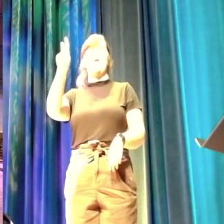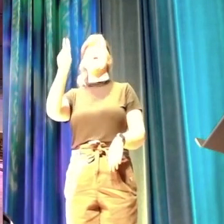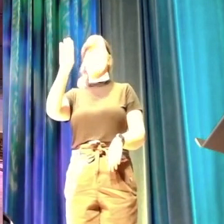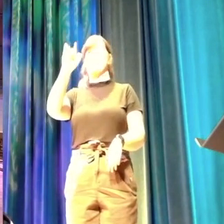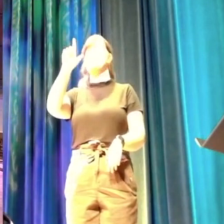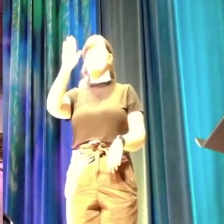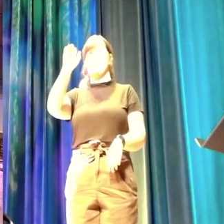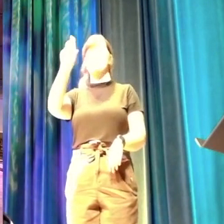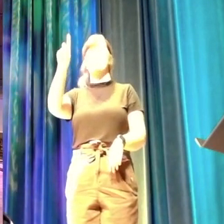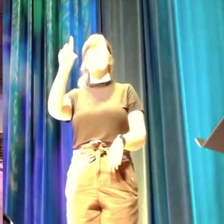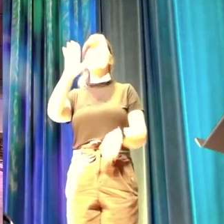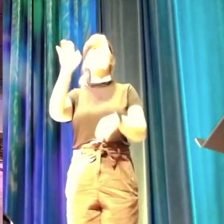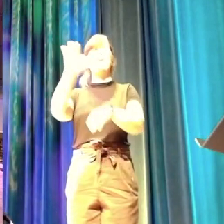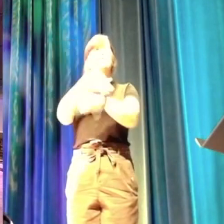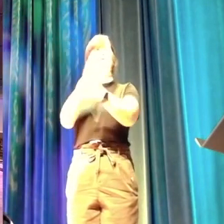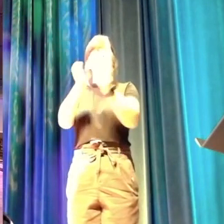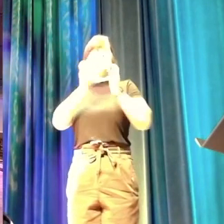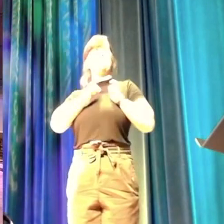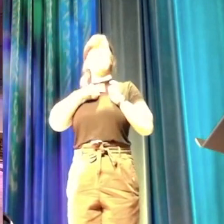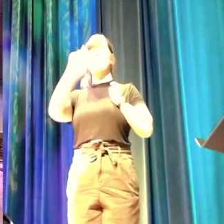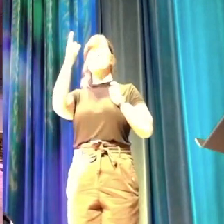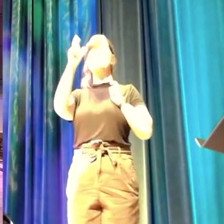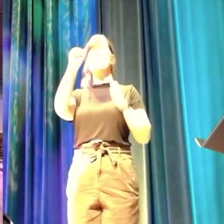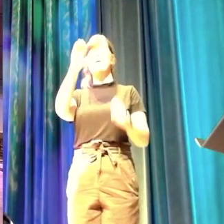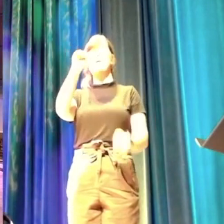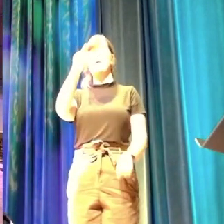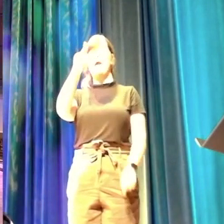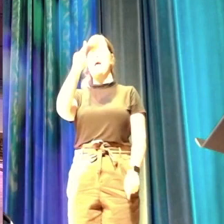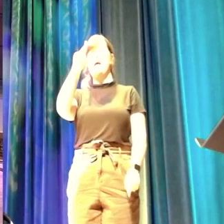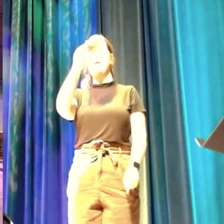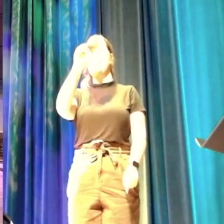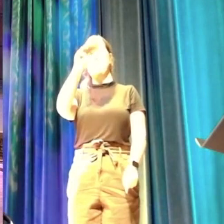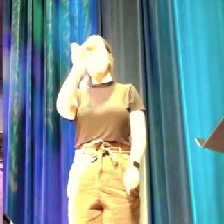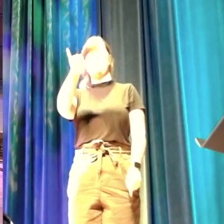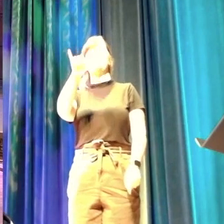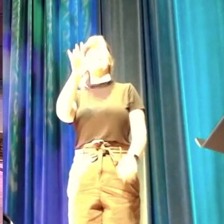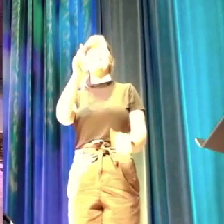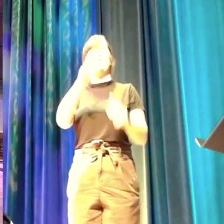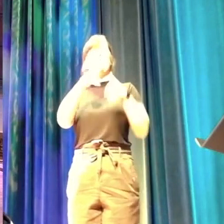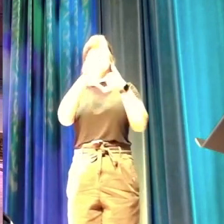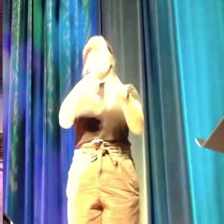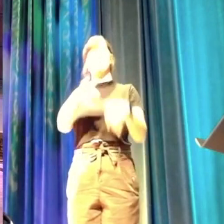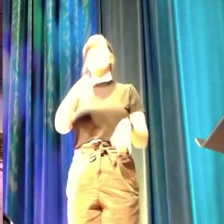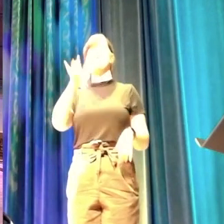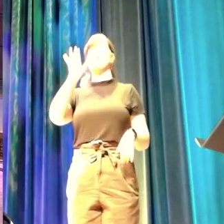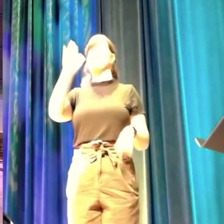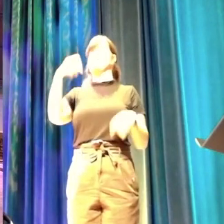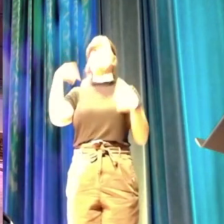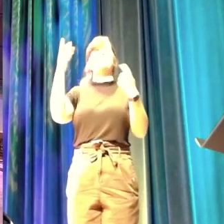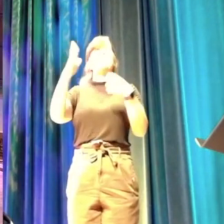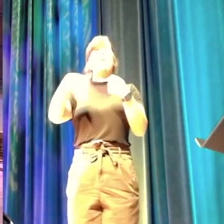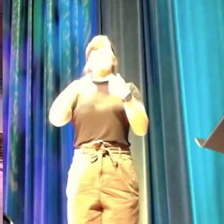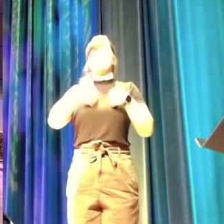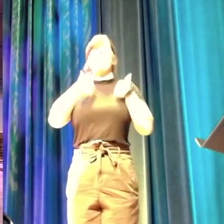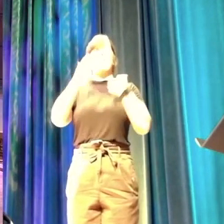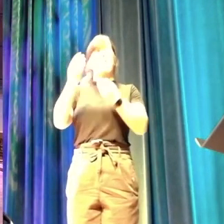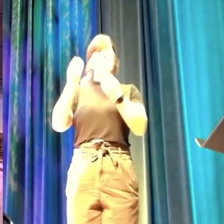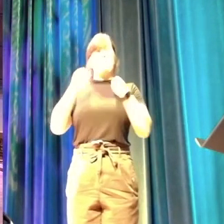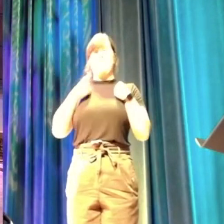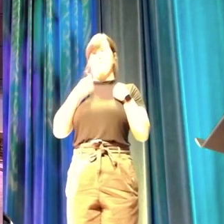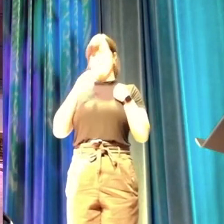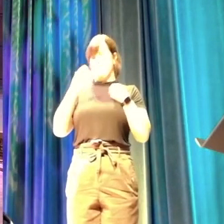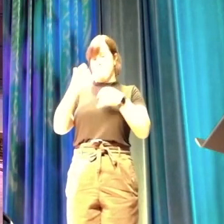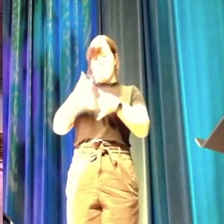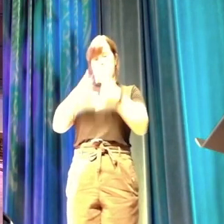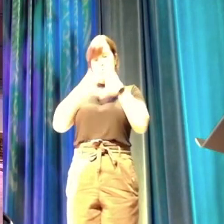me my first Academy Award in 1985. Over the span of my life, I've earned a grand total of 25 Grammys